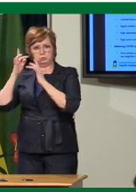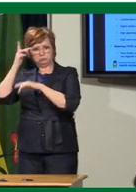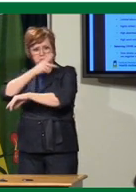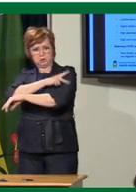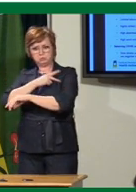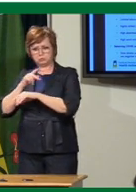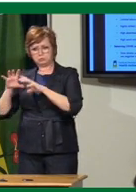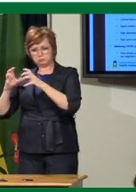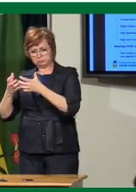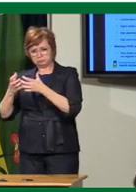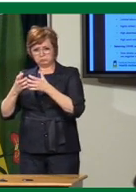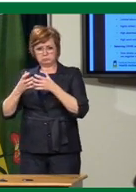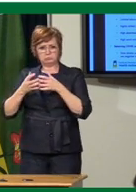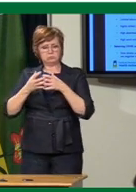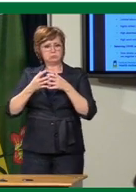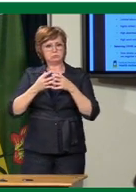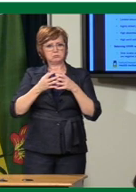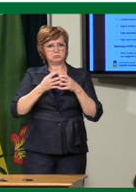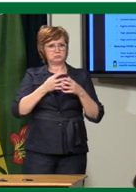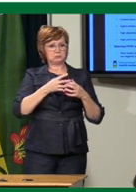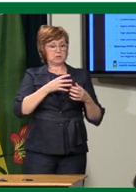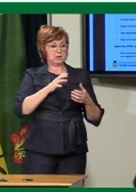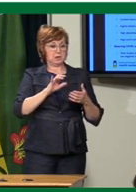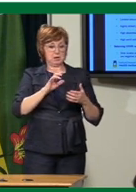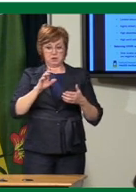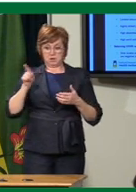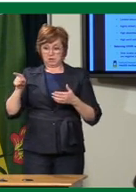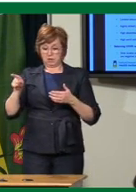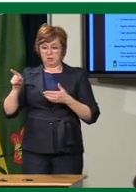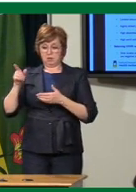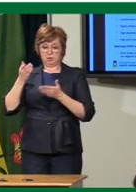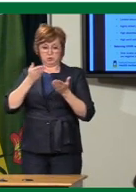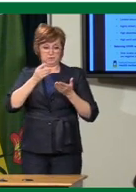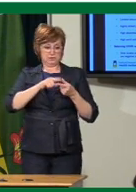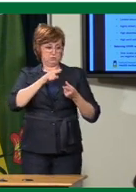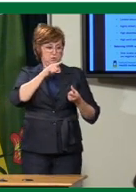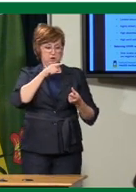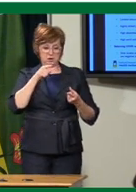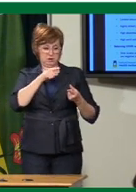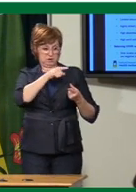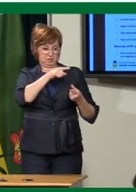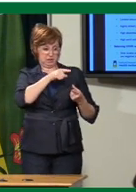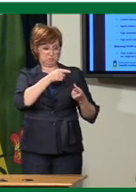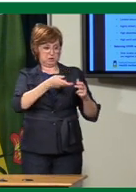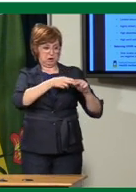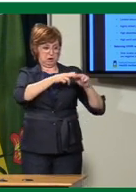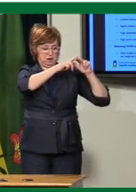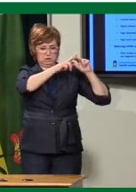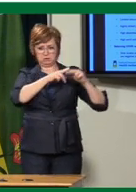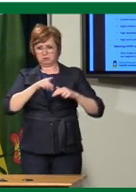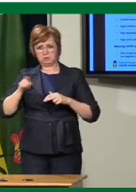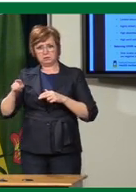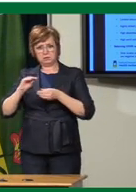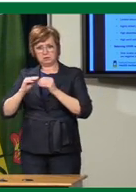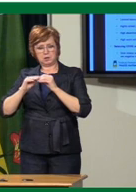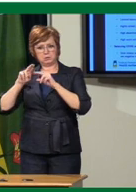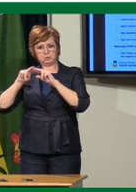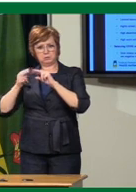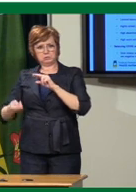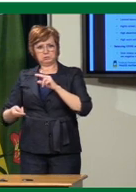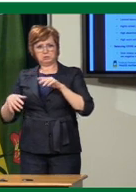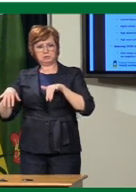system. But as we draw down services, reduce them, there is an accompanying negative impact because people